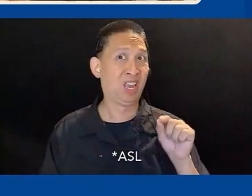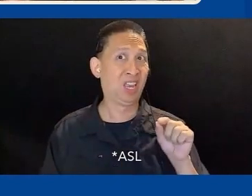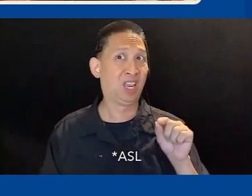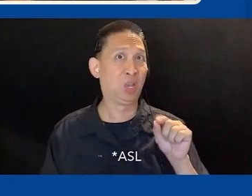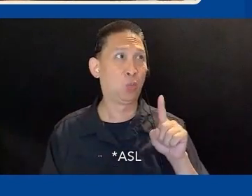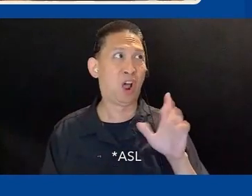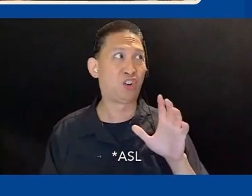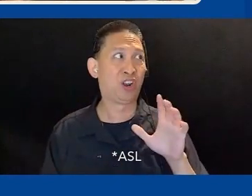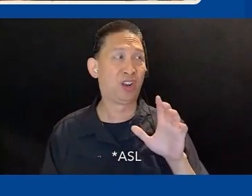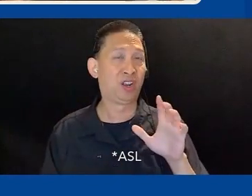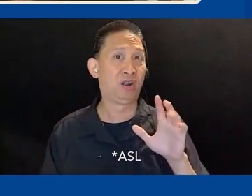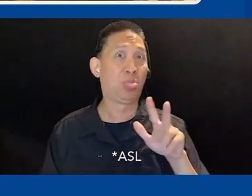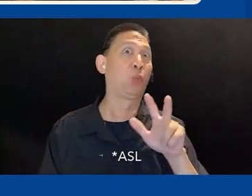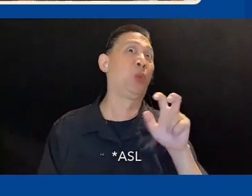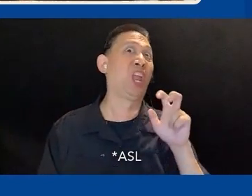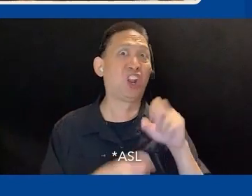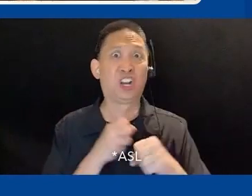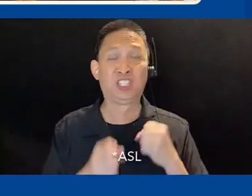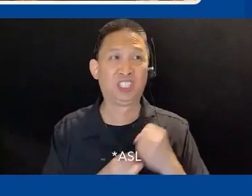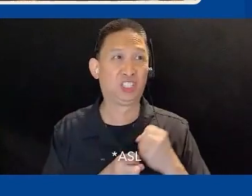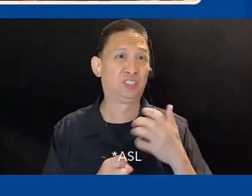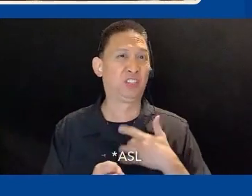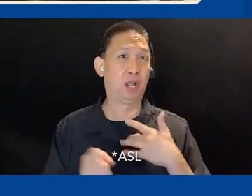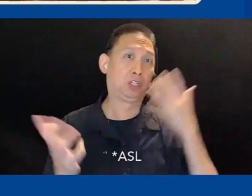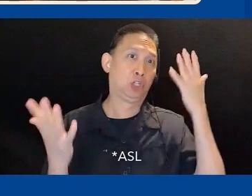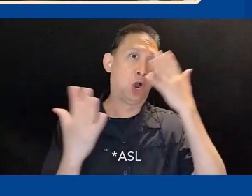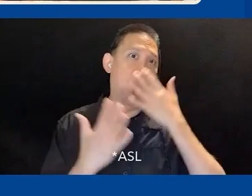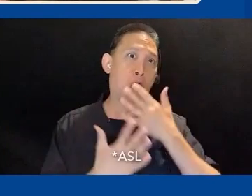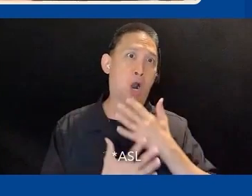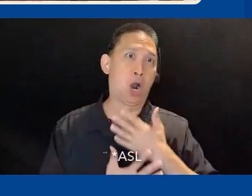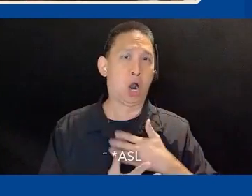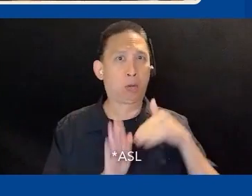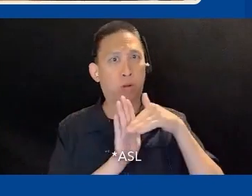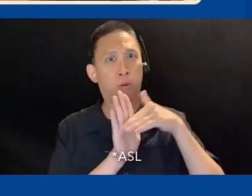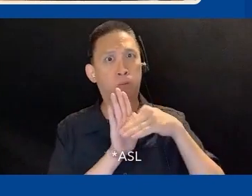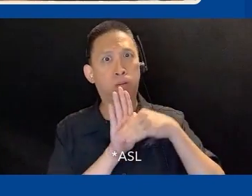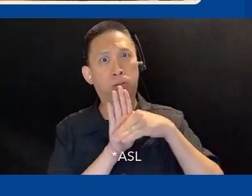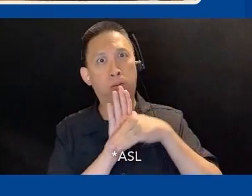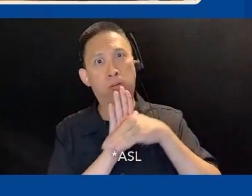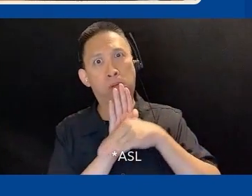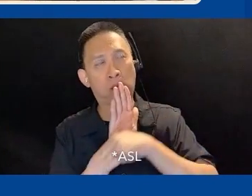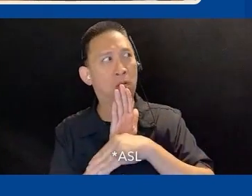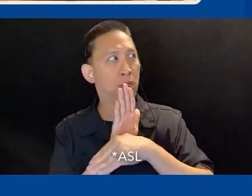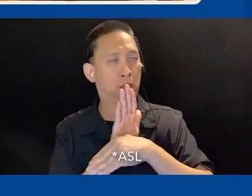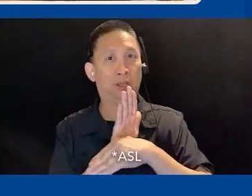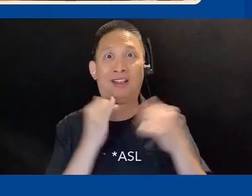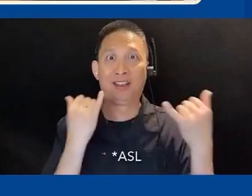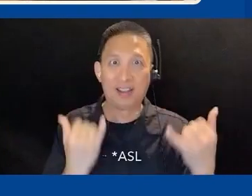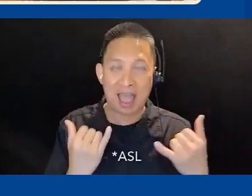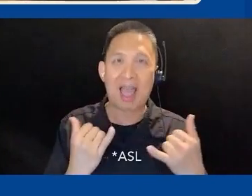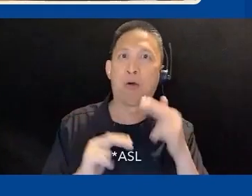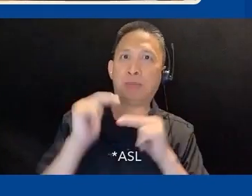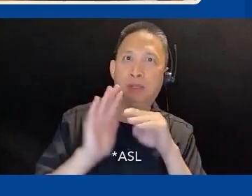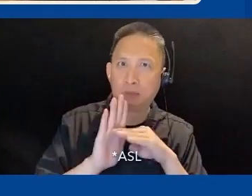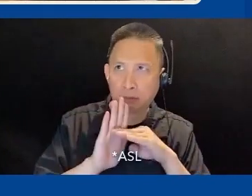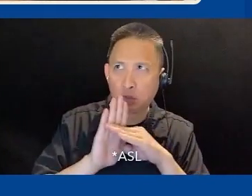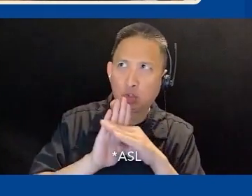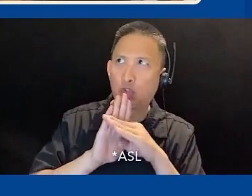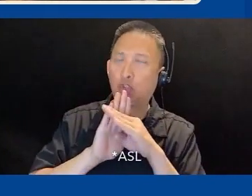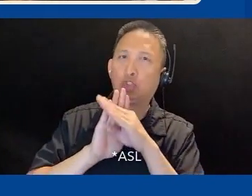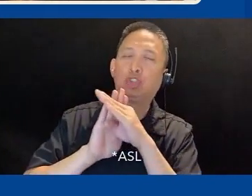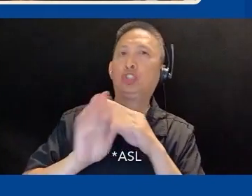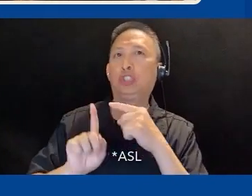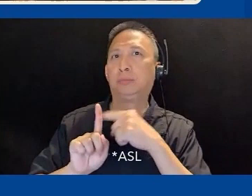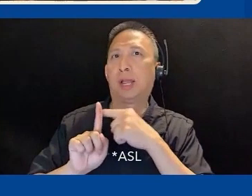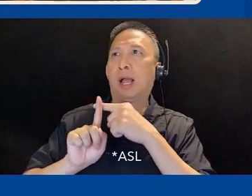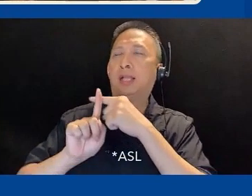So if you think about, like, building kind of positive picture of Muslim futures, to